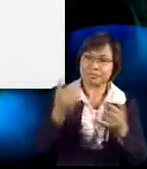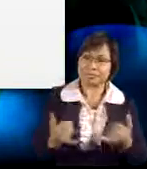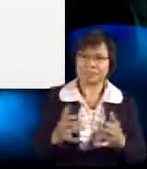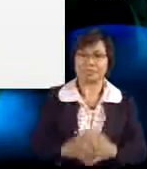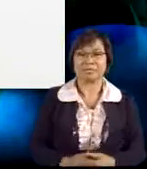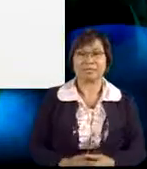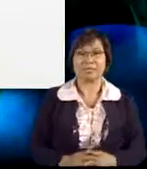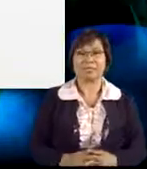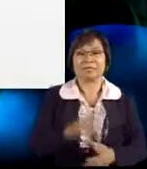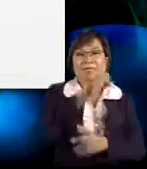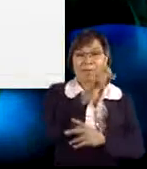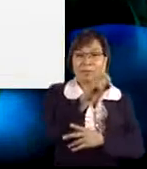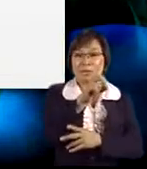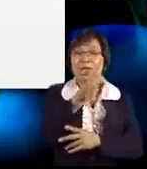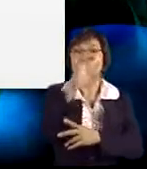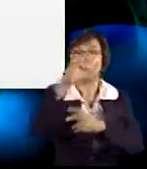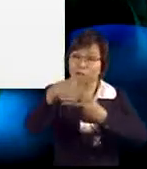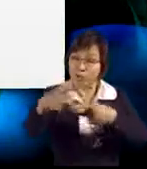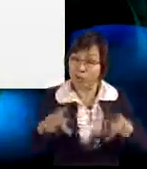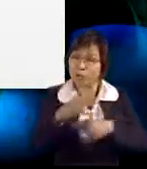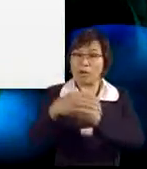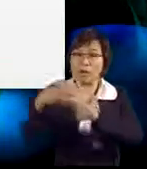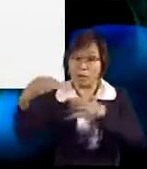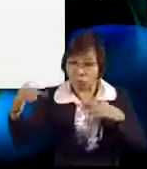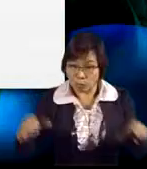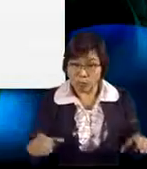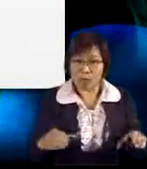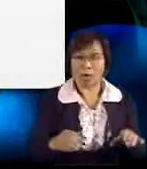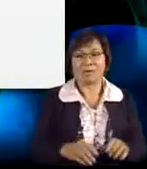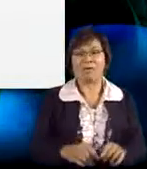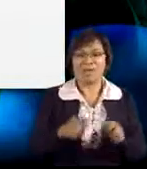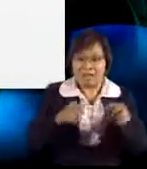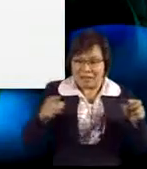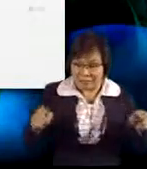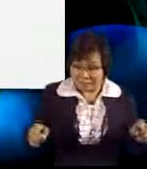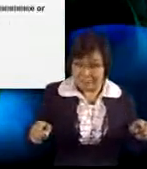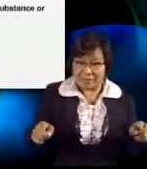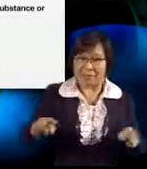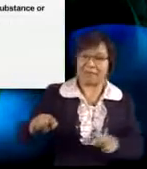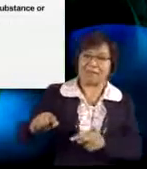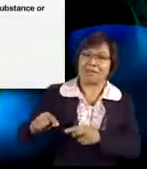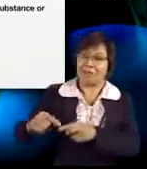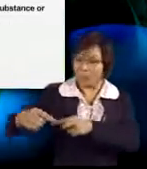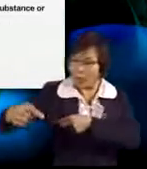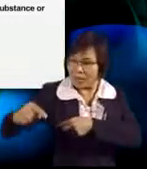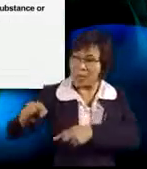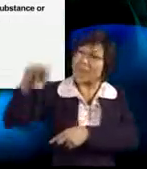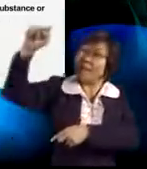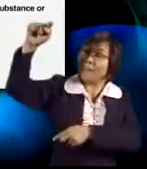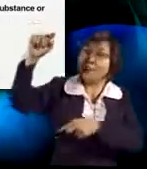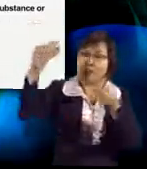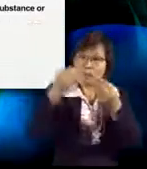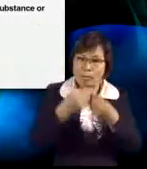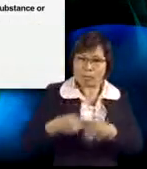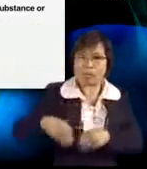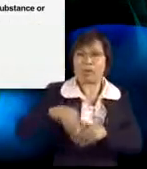The dimension of cube or cuboids are length, width, and height. The volume is the amount of space that a substance